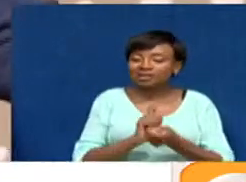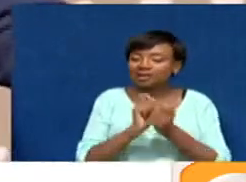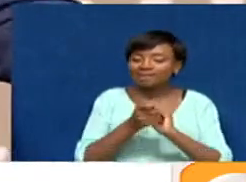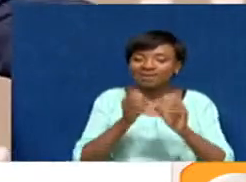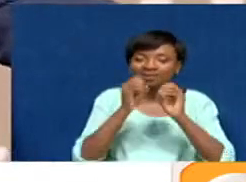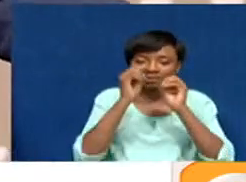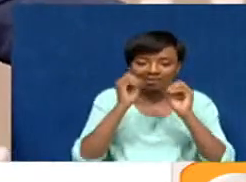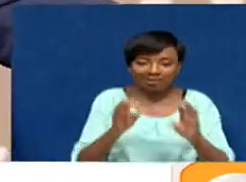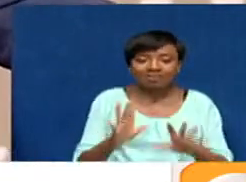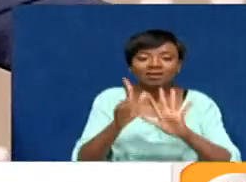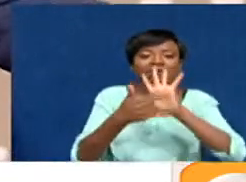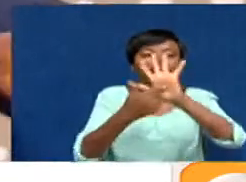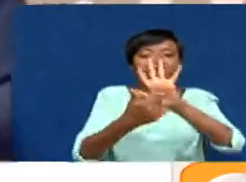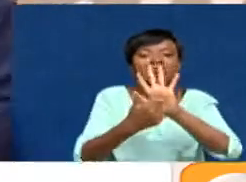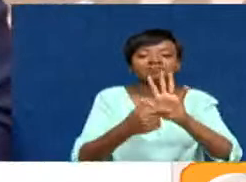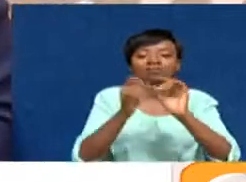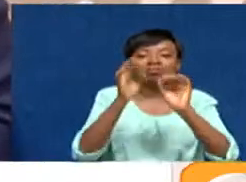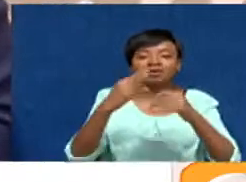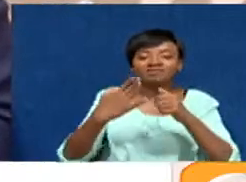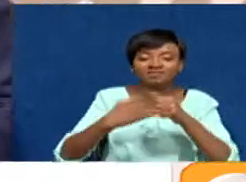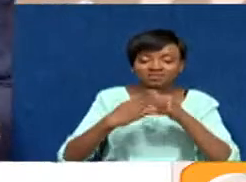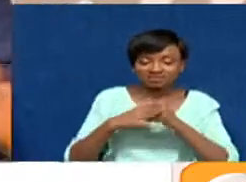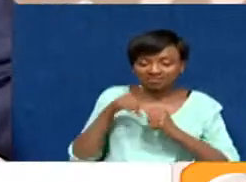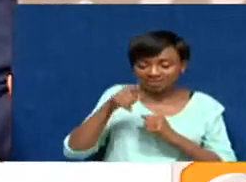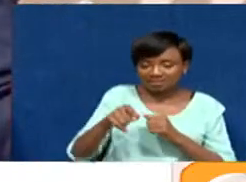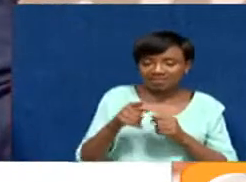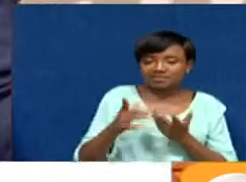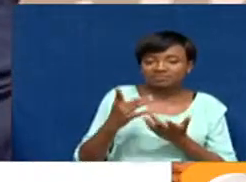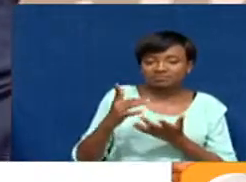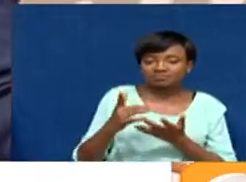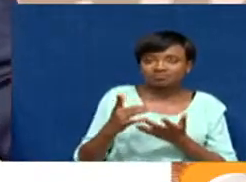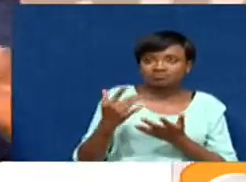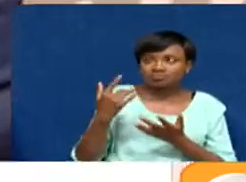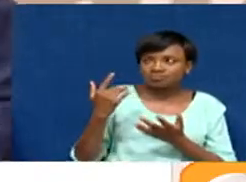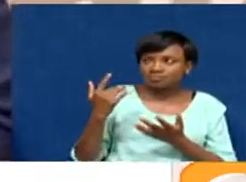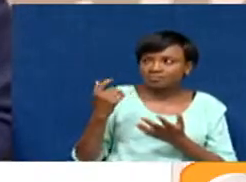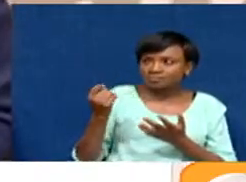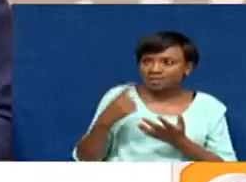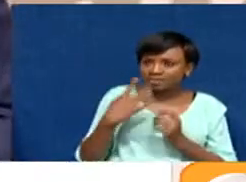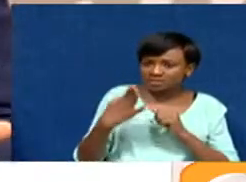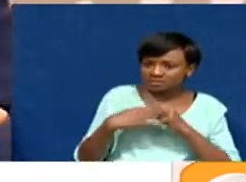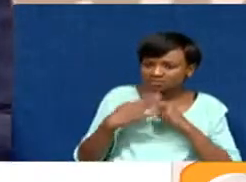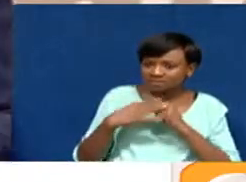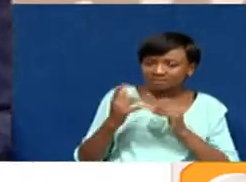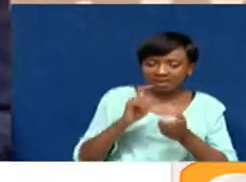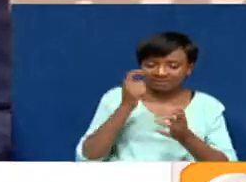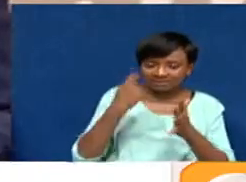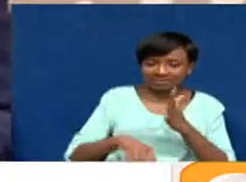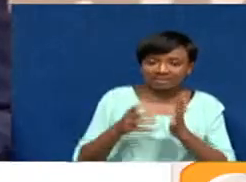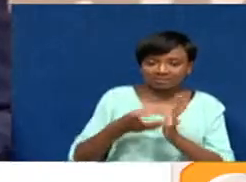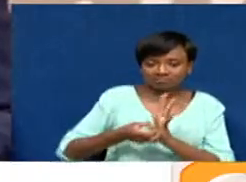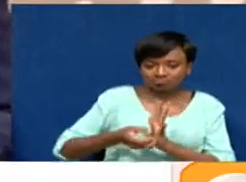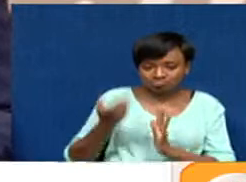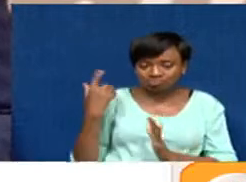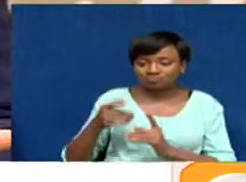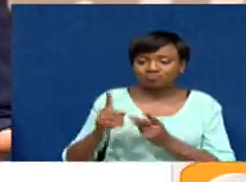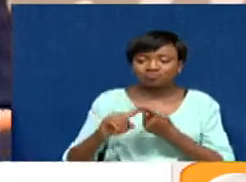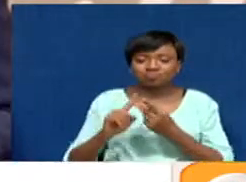If let's say, for example, in September it was removed. The taxes were removed in September. So the 5 shillings